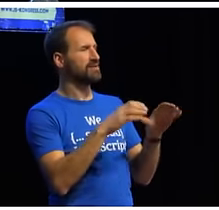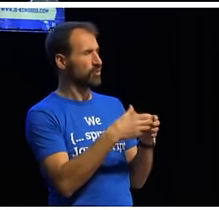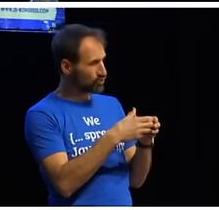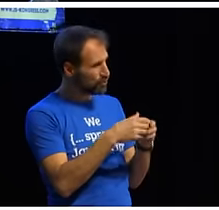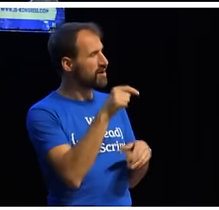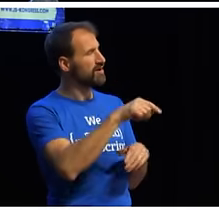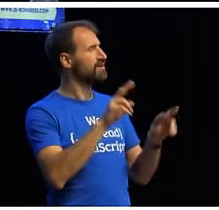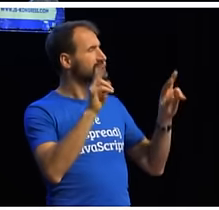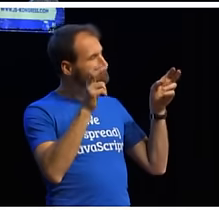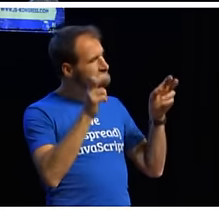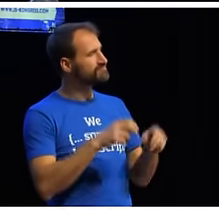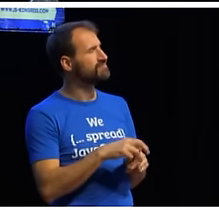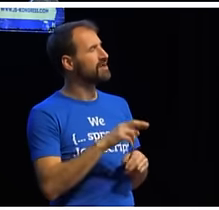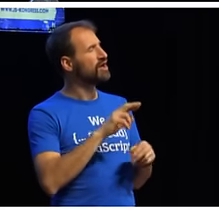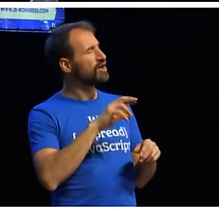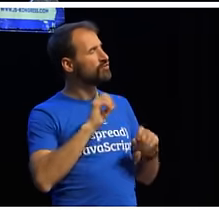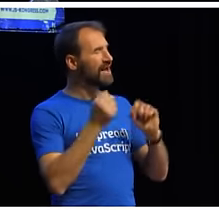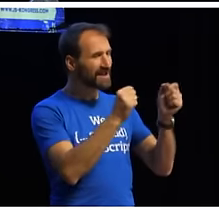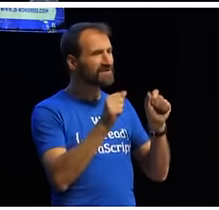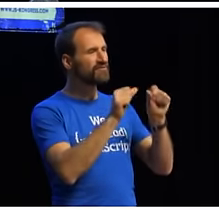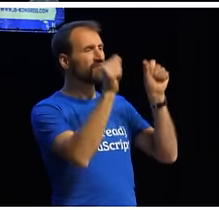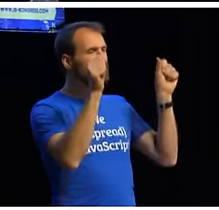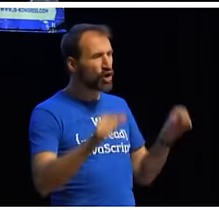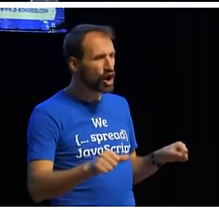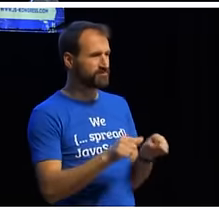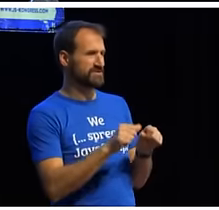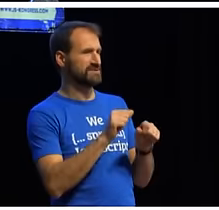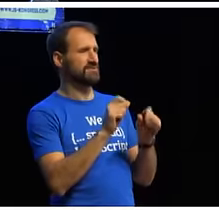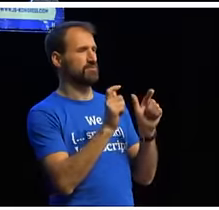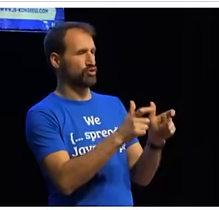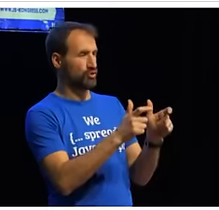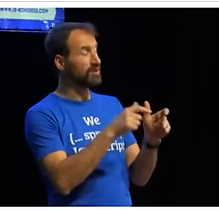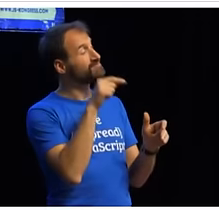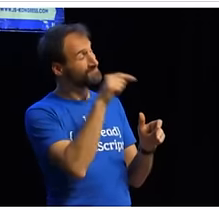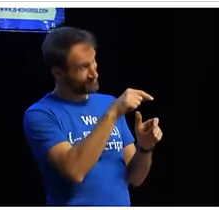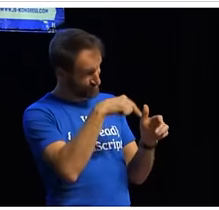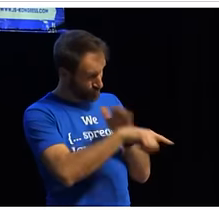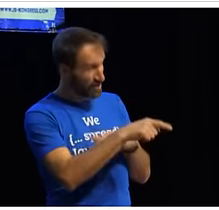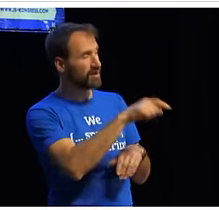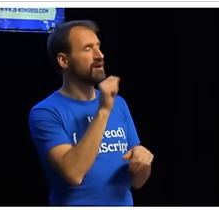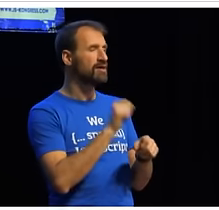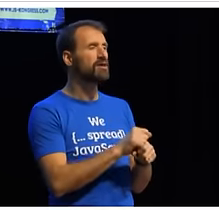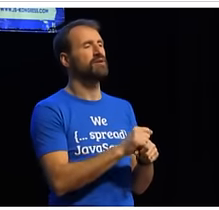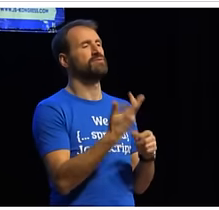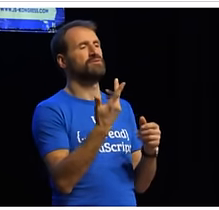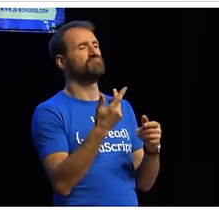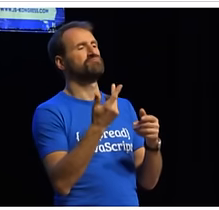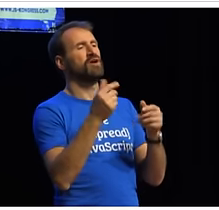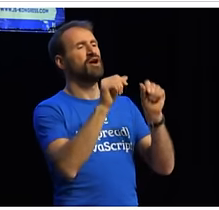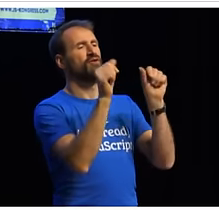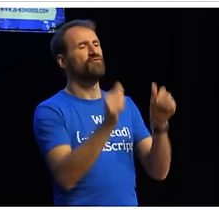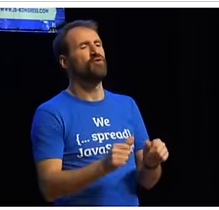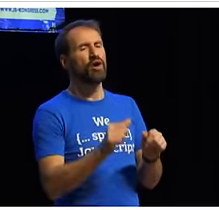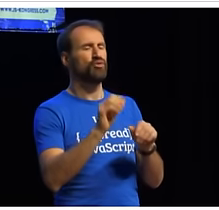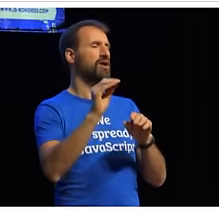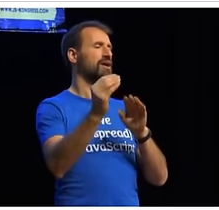module. And with that, you are able to subscribe to value changes from form controls, so form inputs,